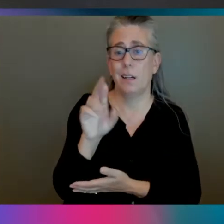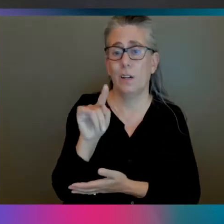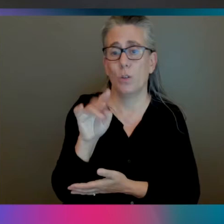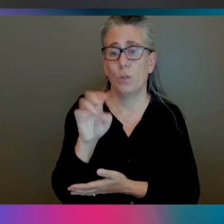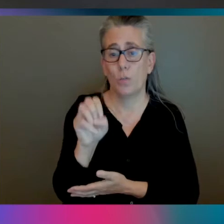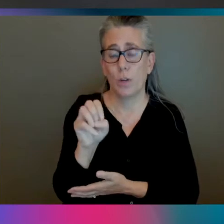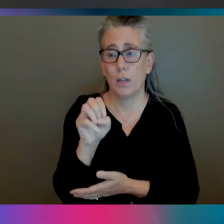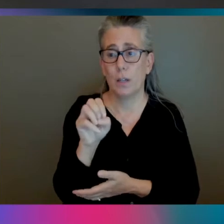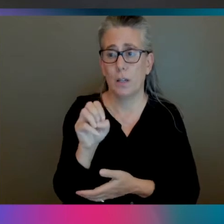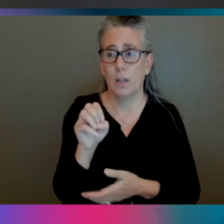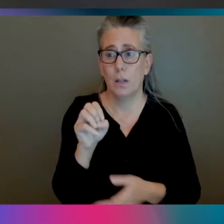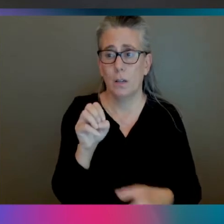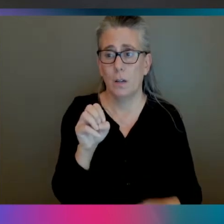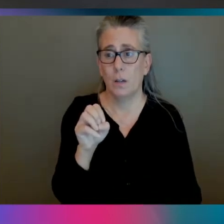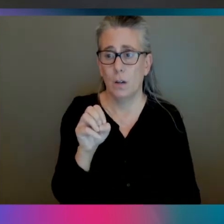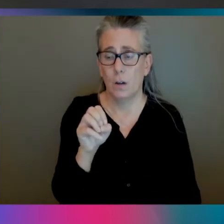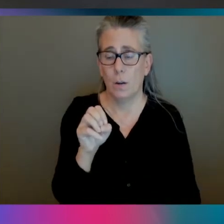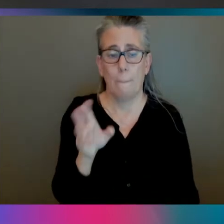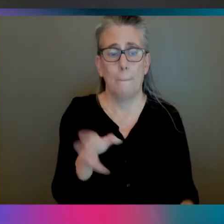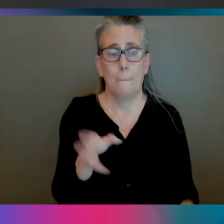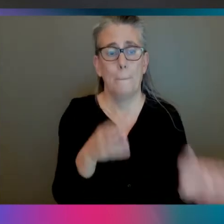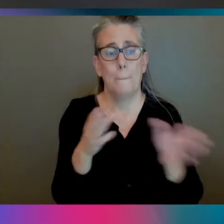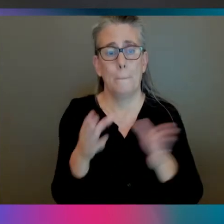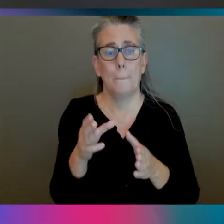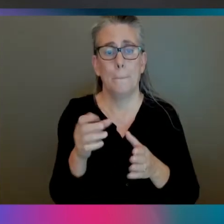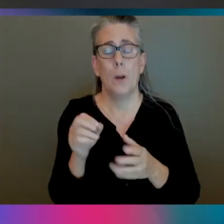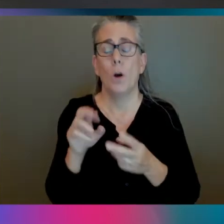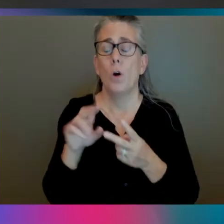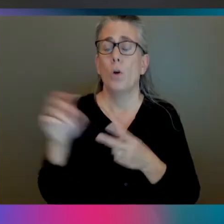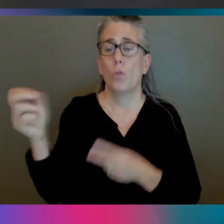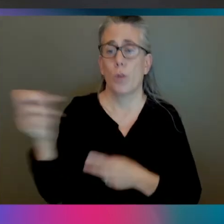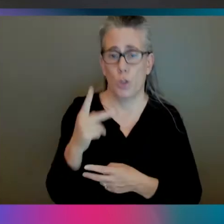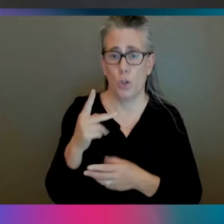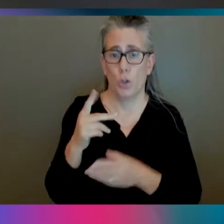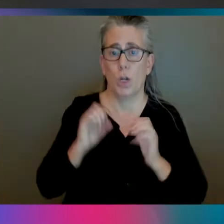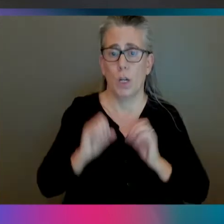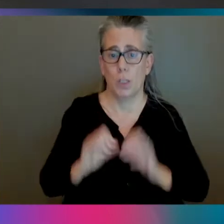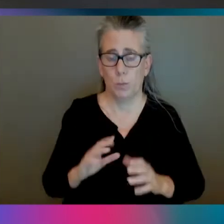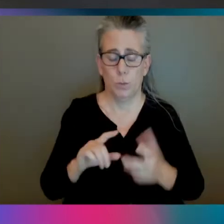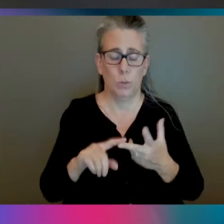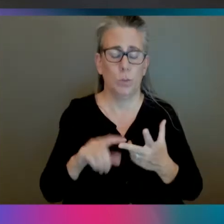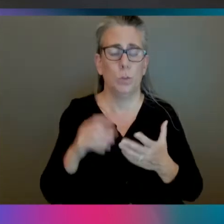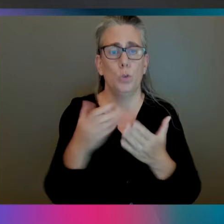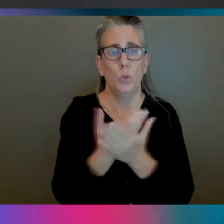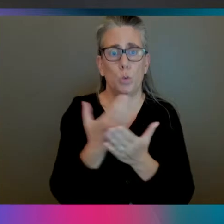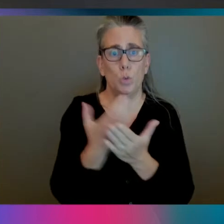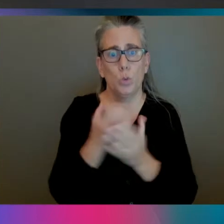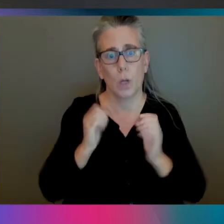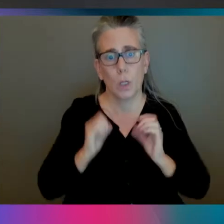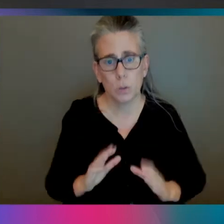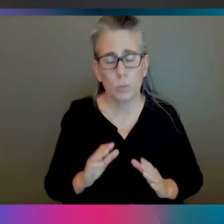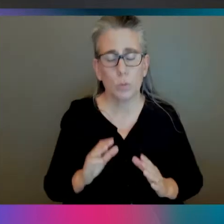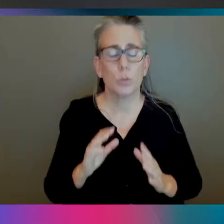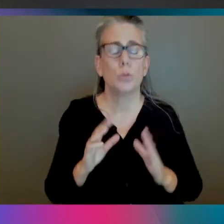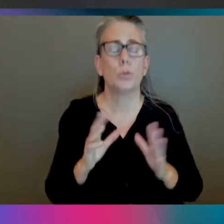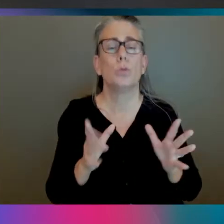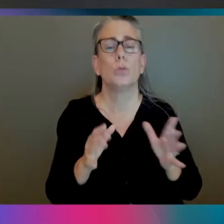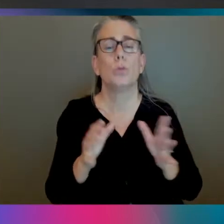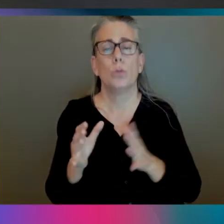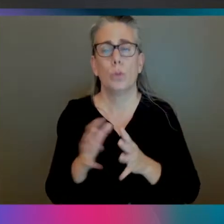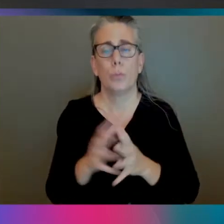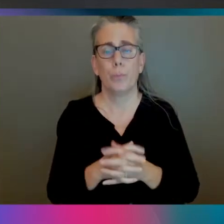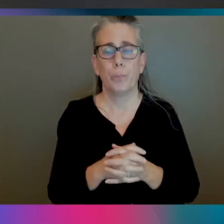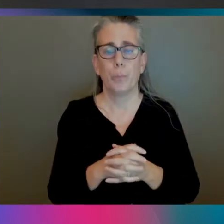business metric, right? Are they returning customers, new customers? That's, absolutely, right? So, and then, so a couple of